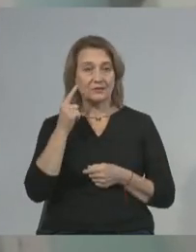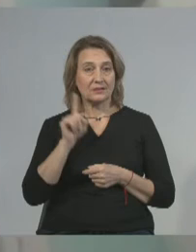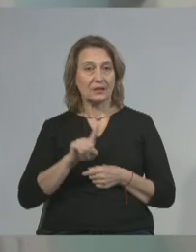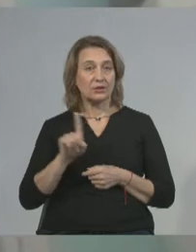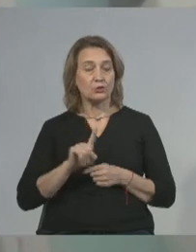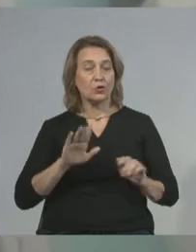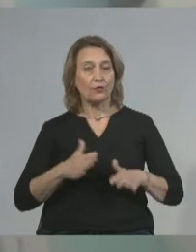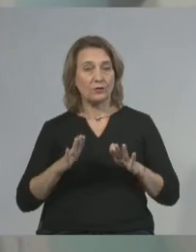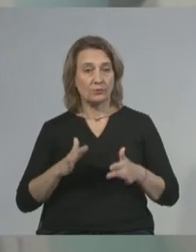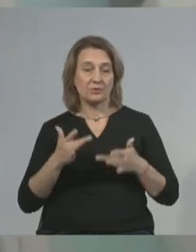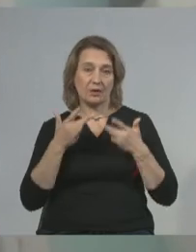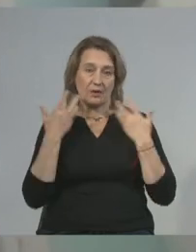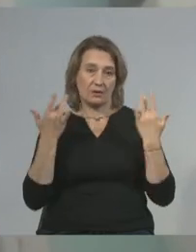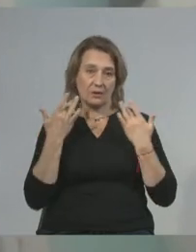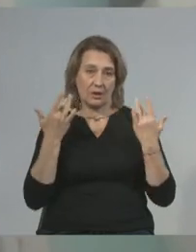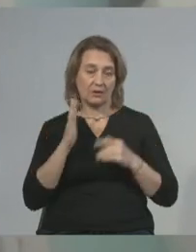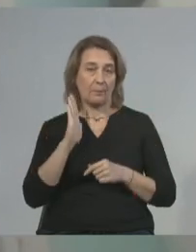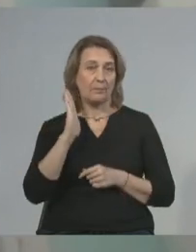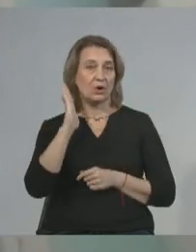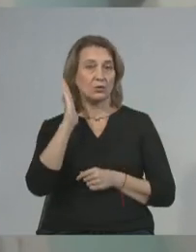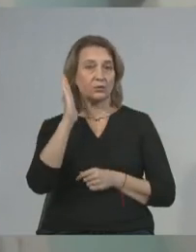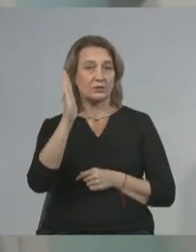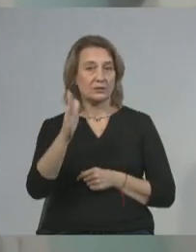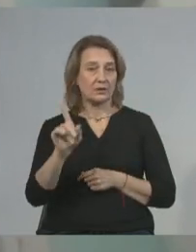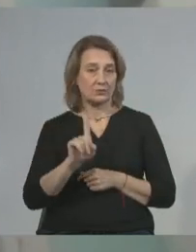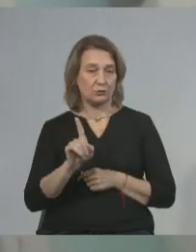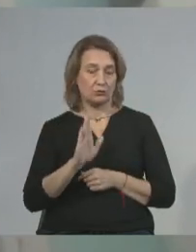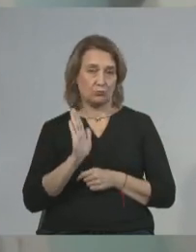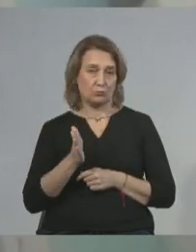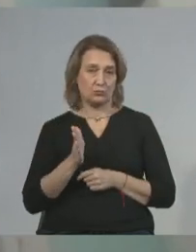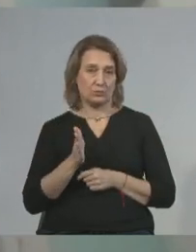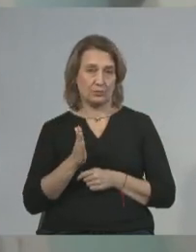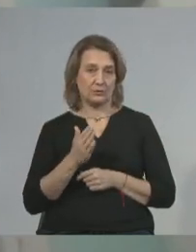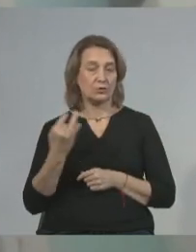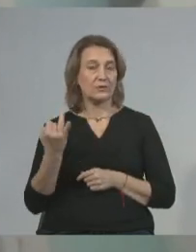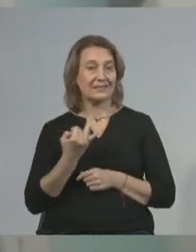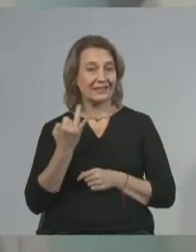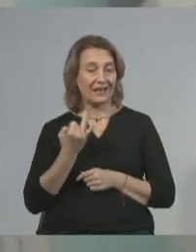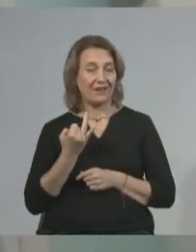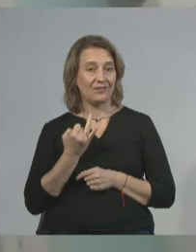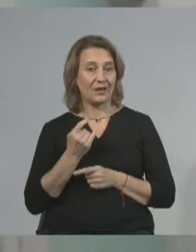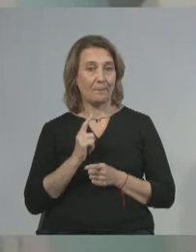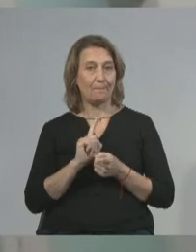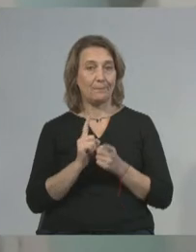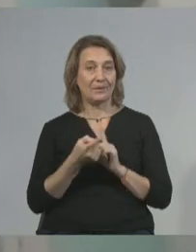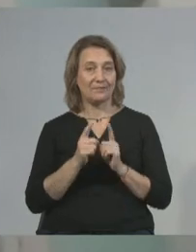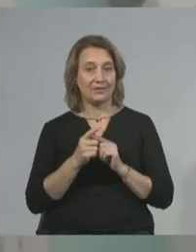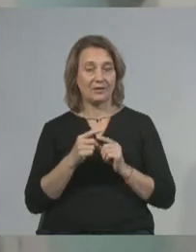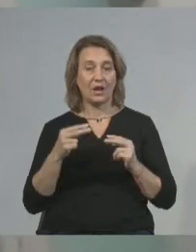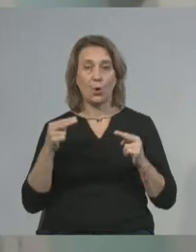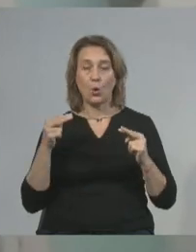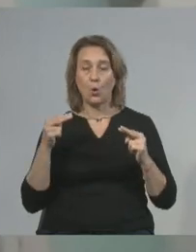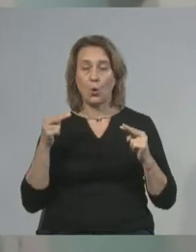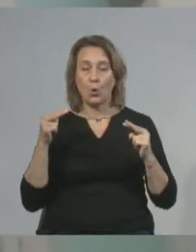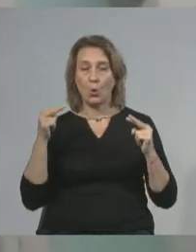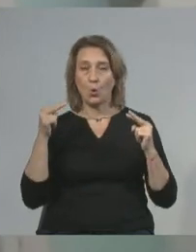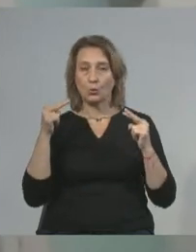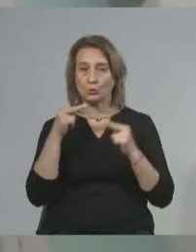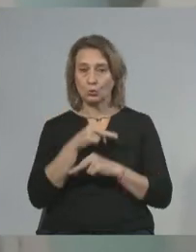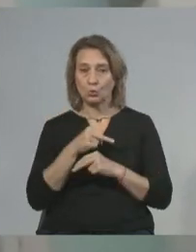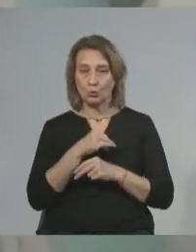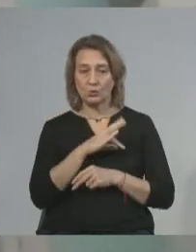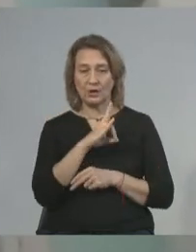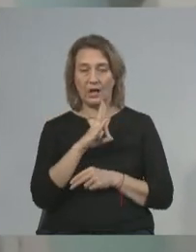the the narratives another interesting example is there's naf only the poisoning now which immediately became